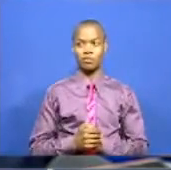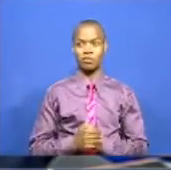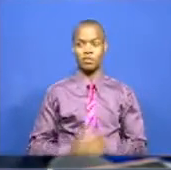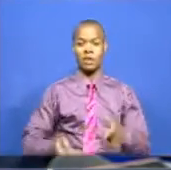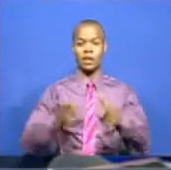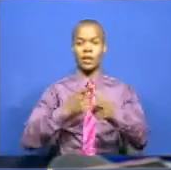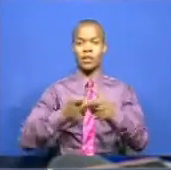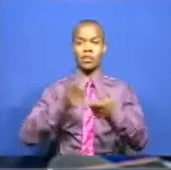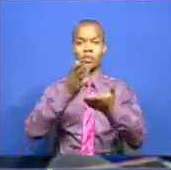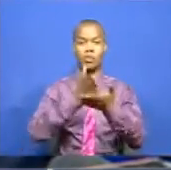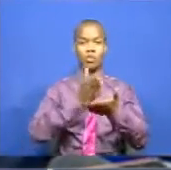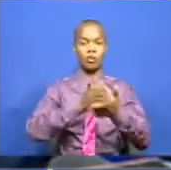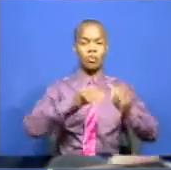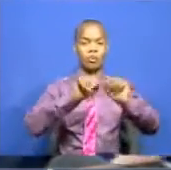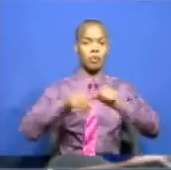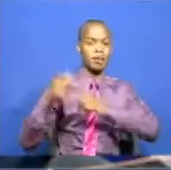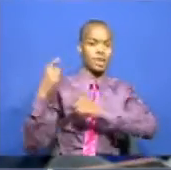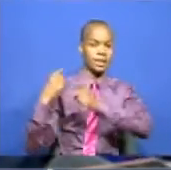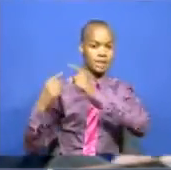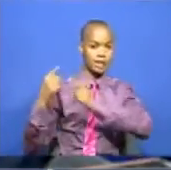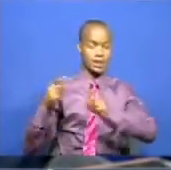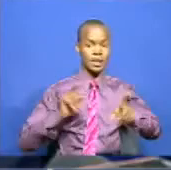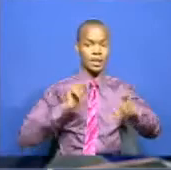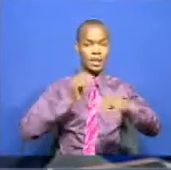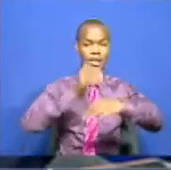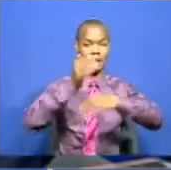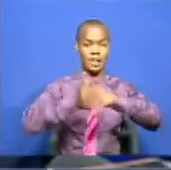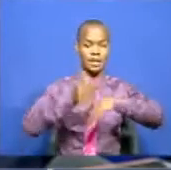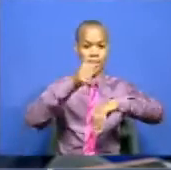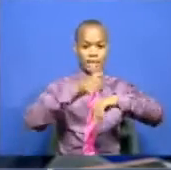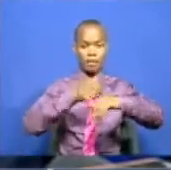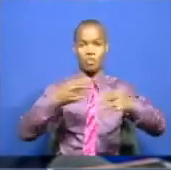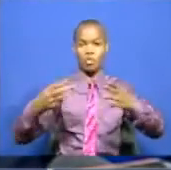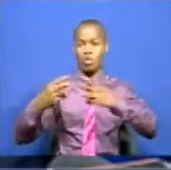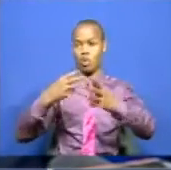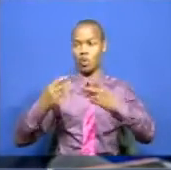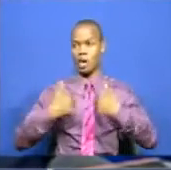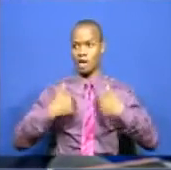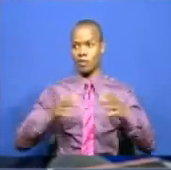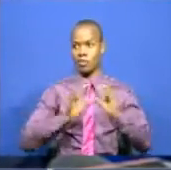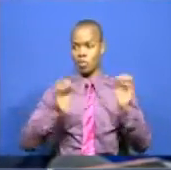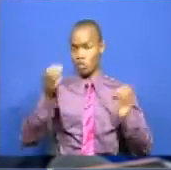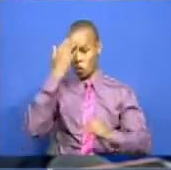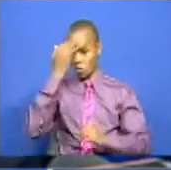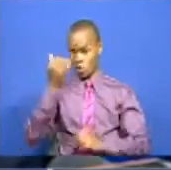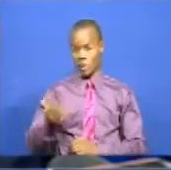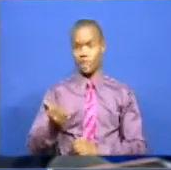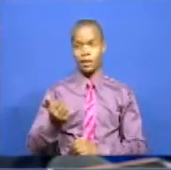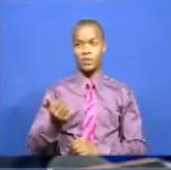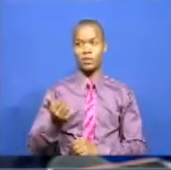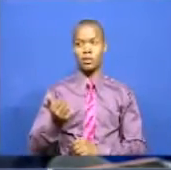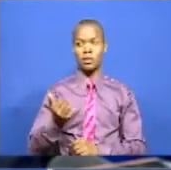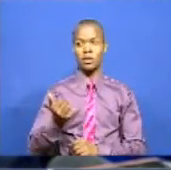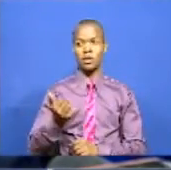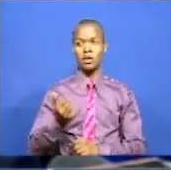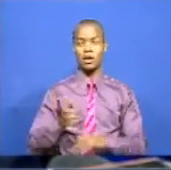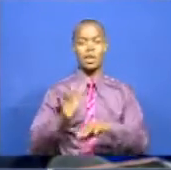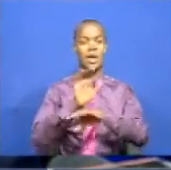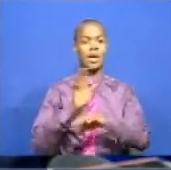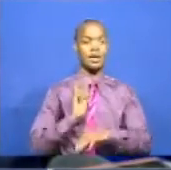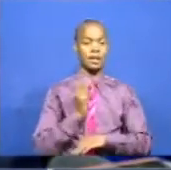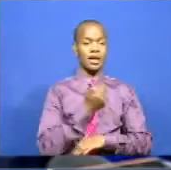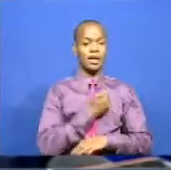story to be told in generations to come when there will be no such violence in that place. Because they asked for us to move